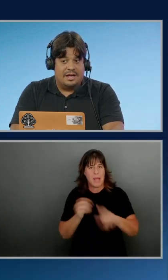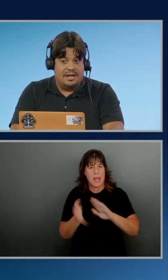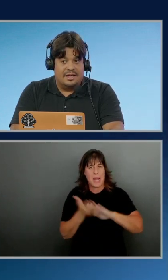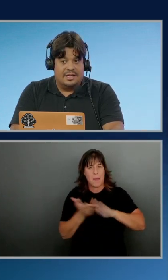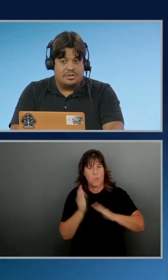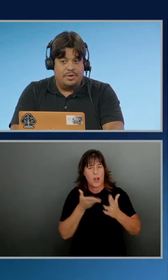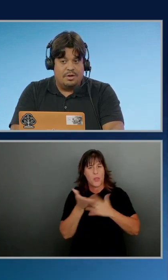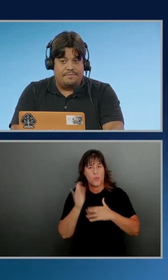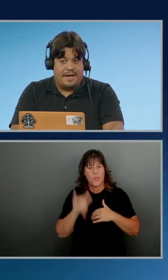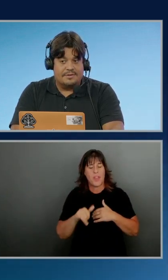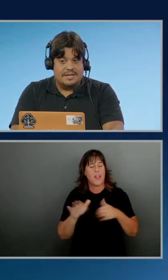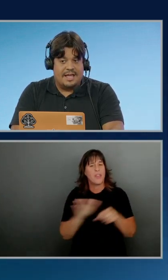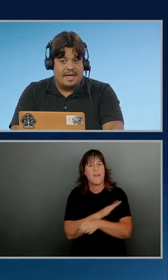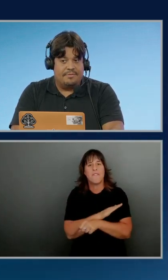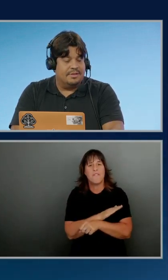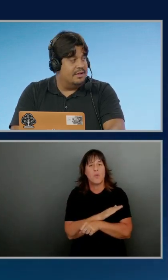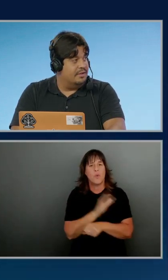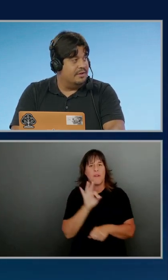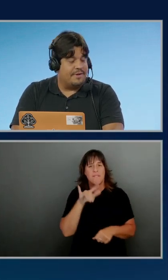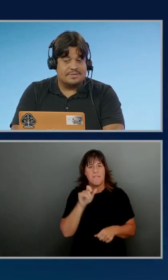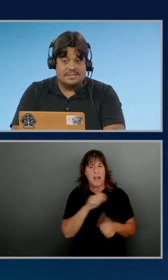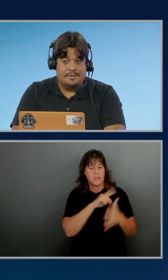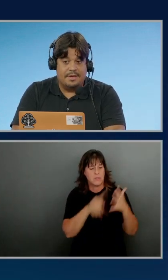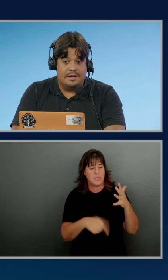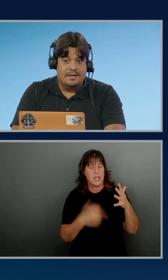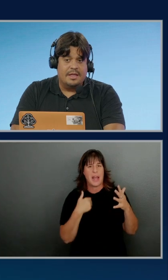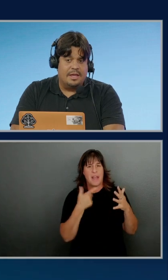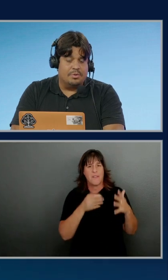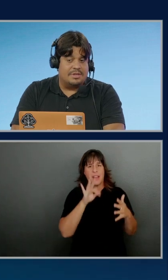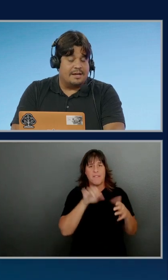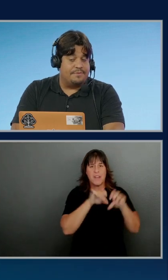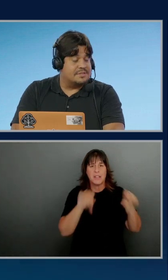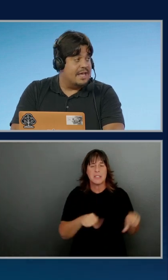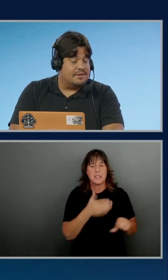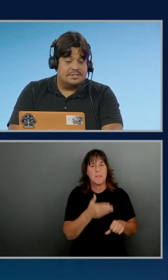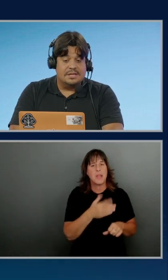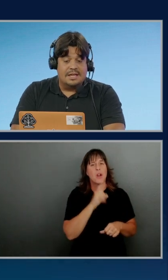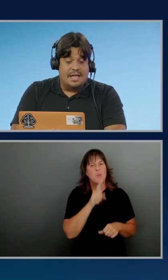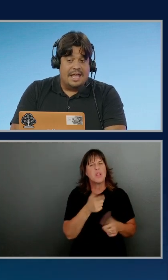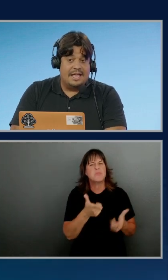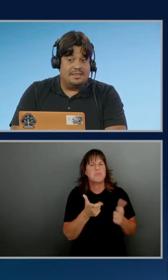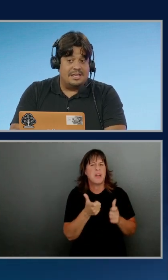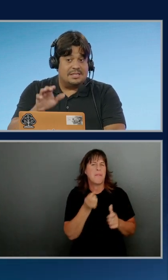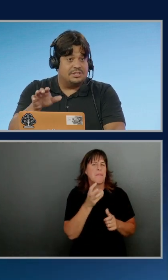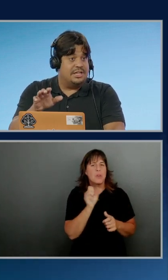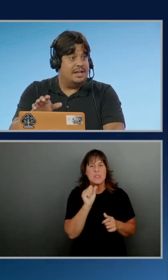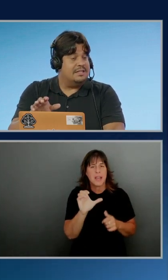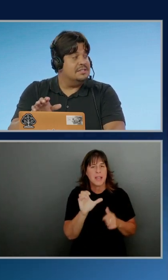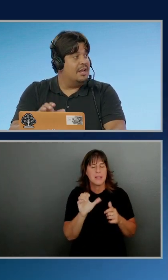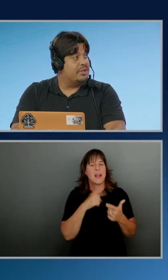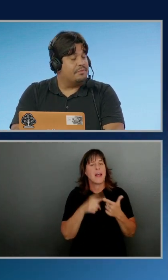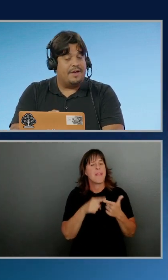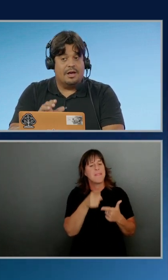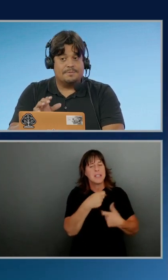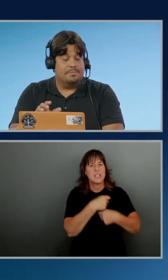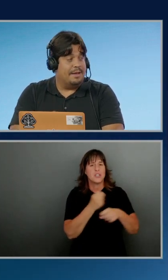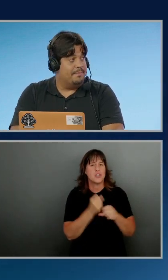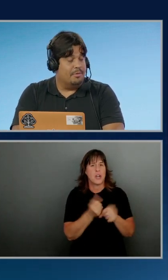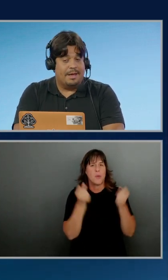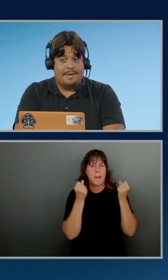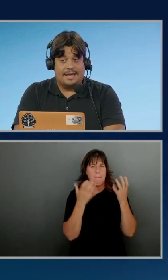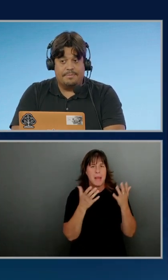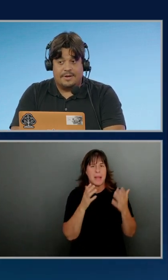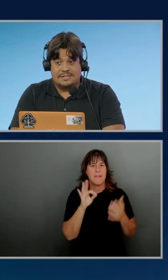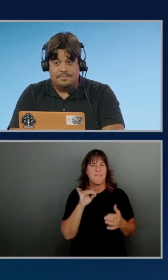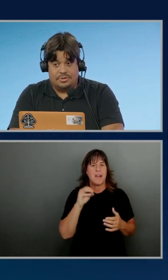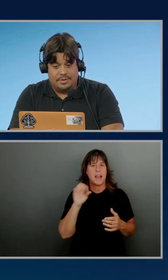entire tree of files that I have on the file system here. It will take a few seconds, and this is generating a lot of IOPS on